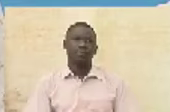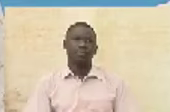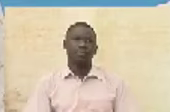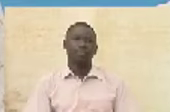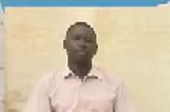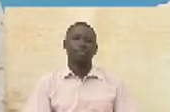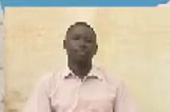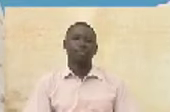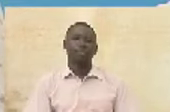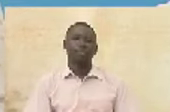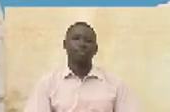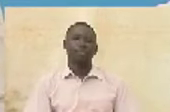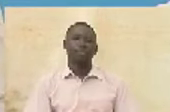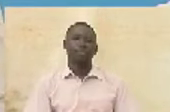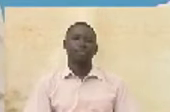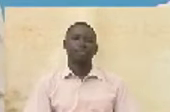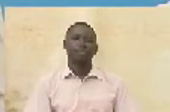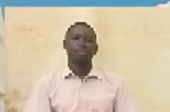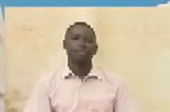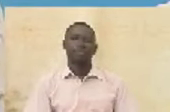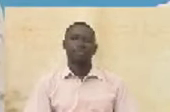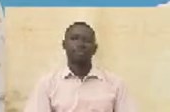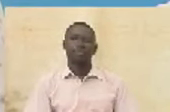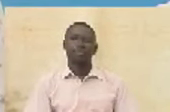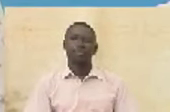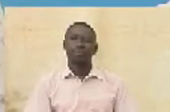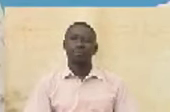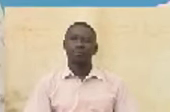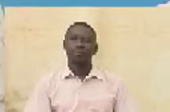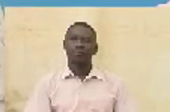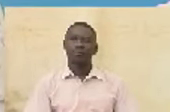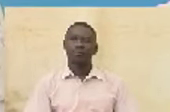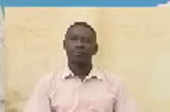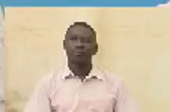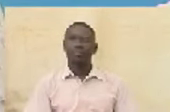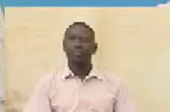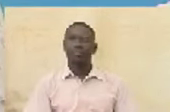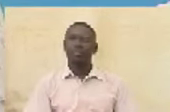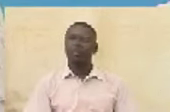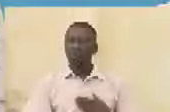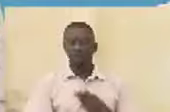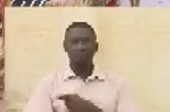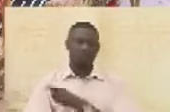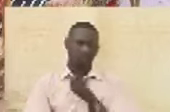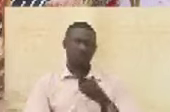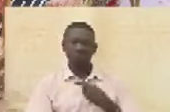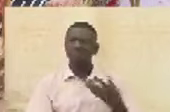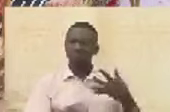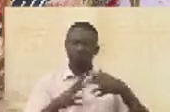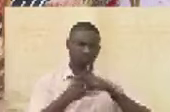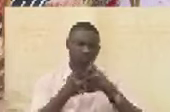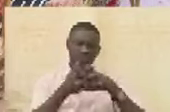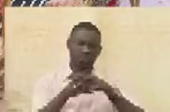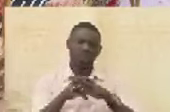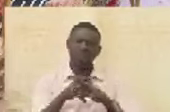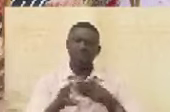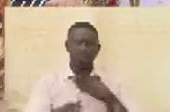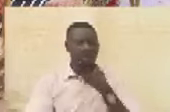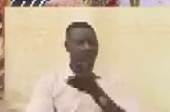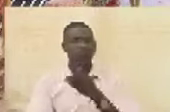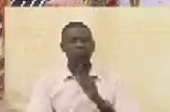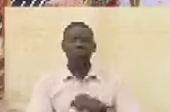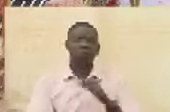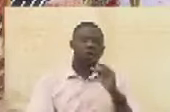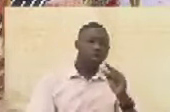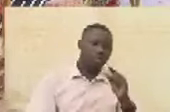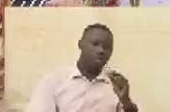jël dé ay ni jaxa sala wol be karado la wol be karado ya la sa té wara tan. Well, they were mixed up, but they were present somewhere around